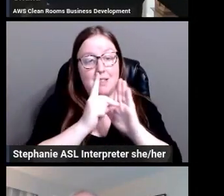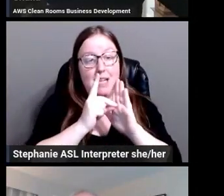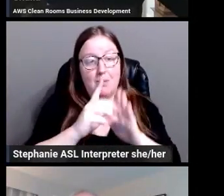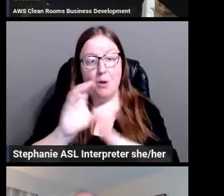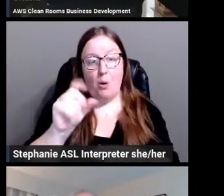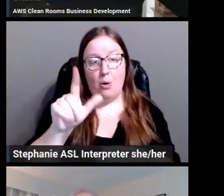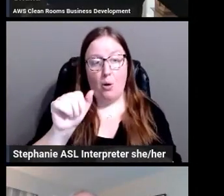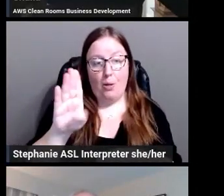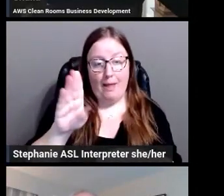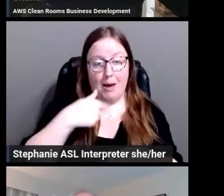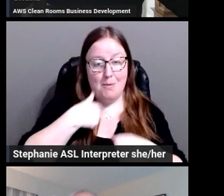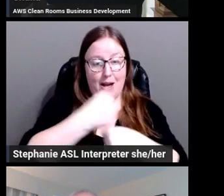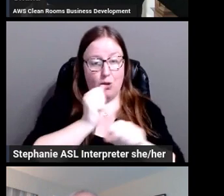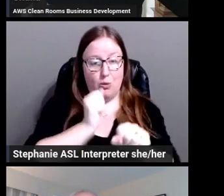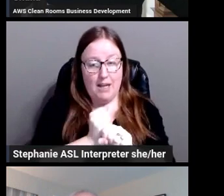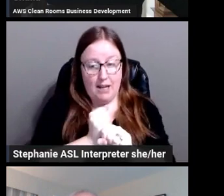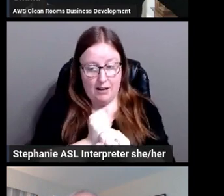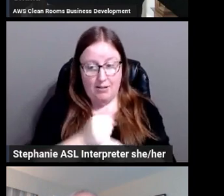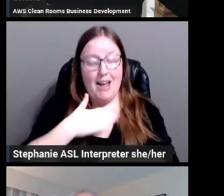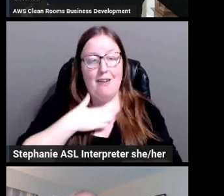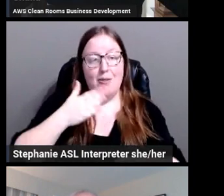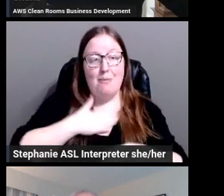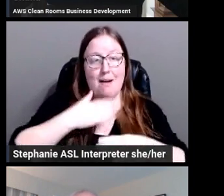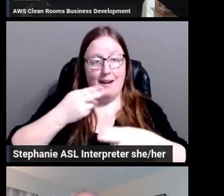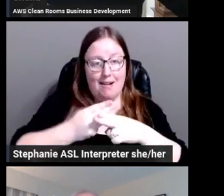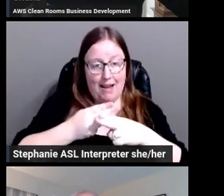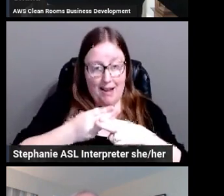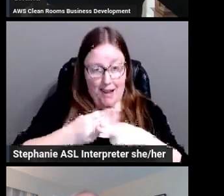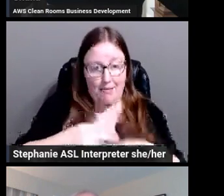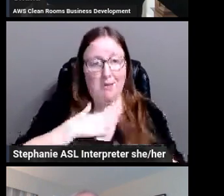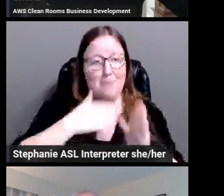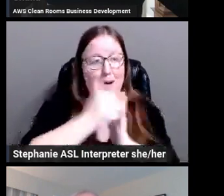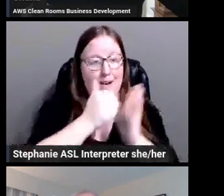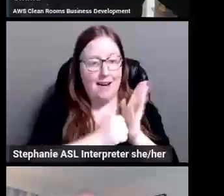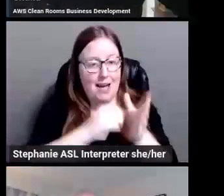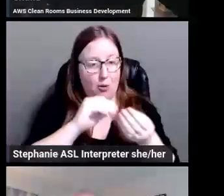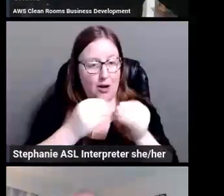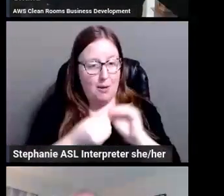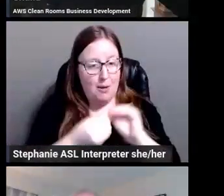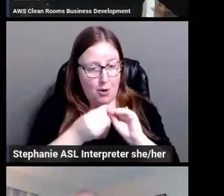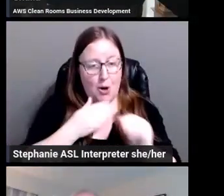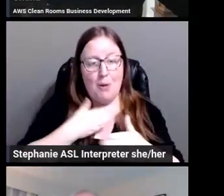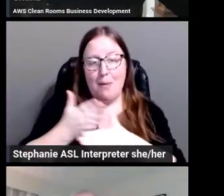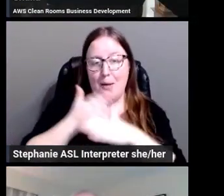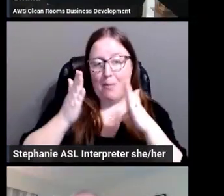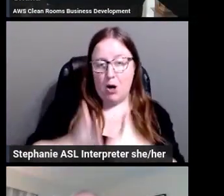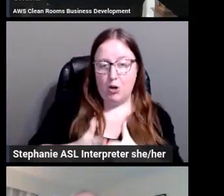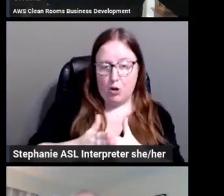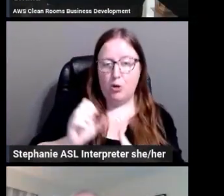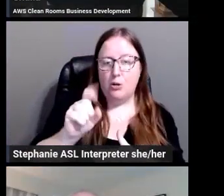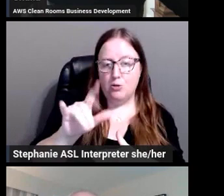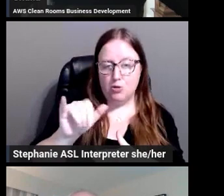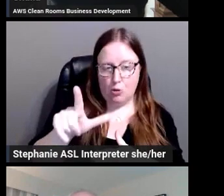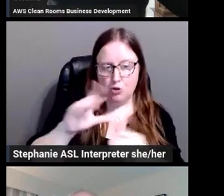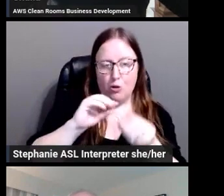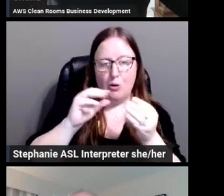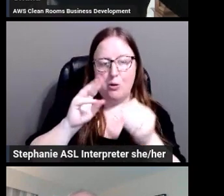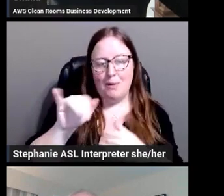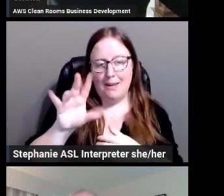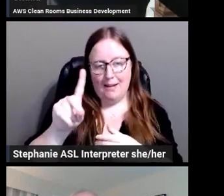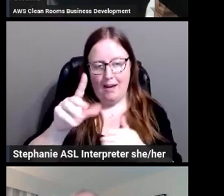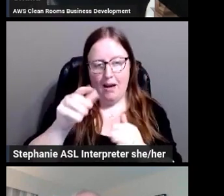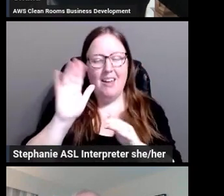I'm creating. I have my name here. This is my account number. Here is my partner, the social media firm, and their account